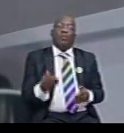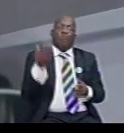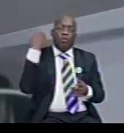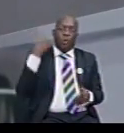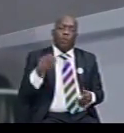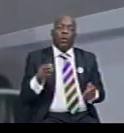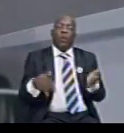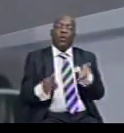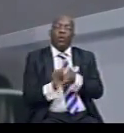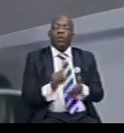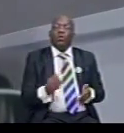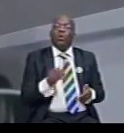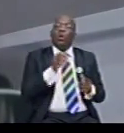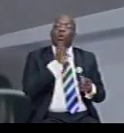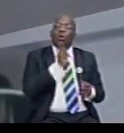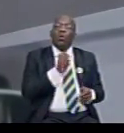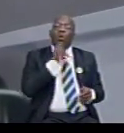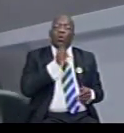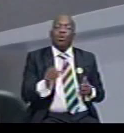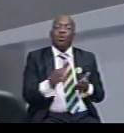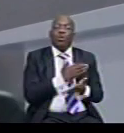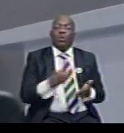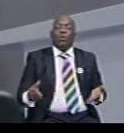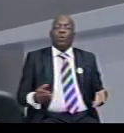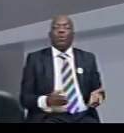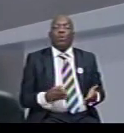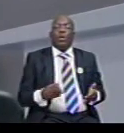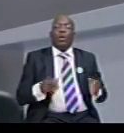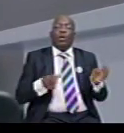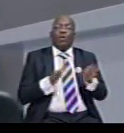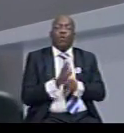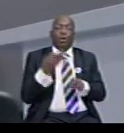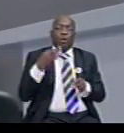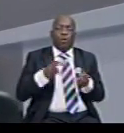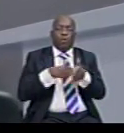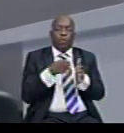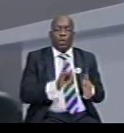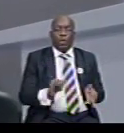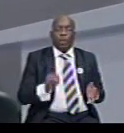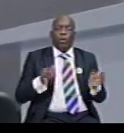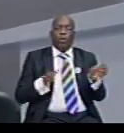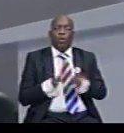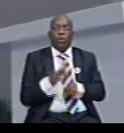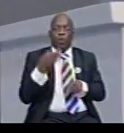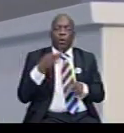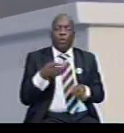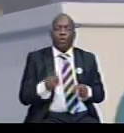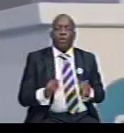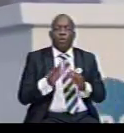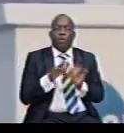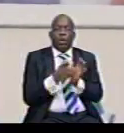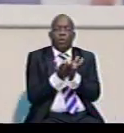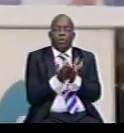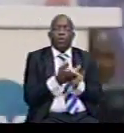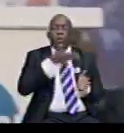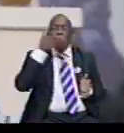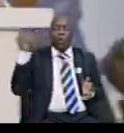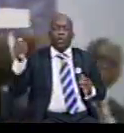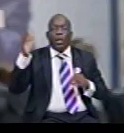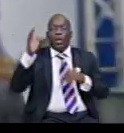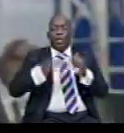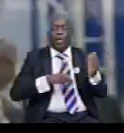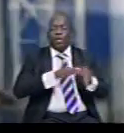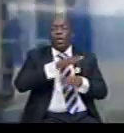songs, old hymns, full of meaning and full of the Bible, better than all the, you know,